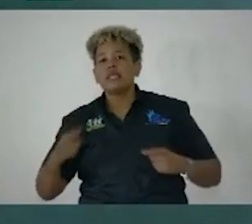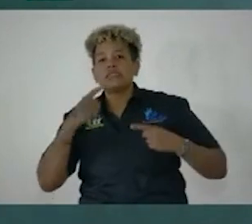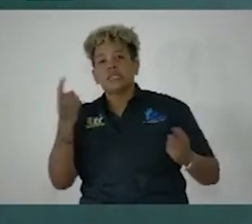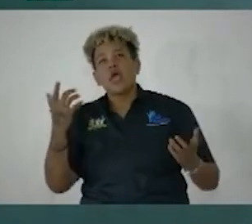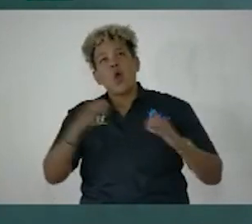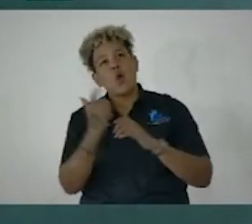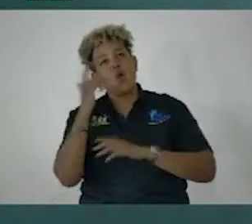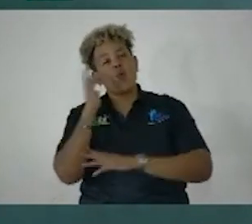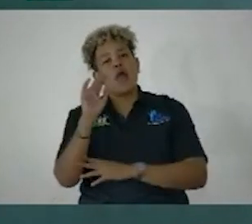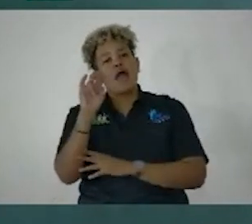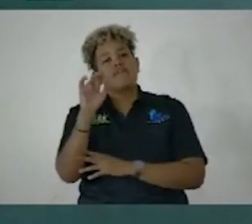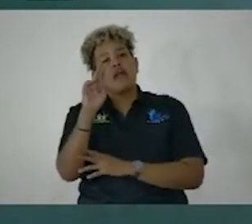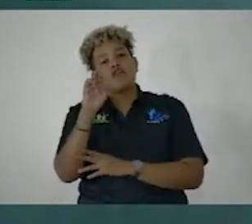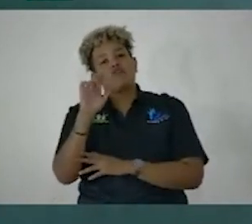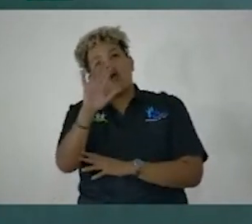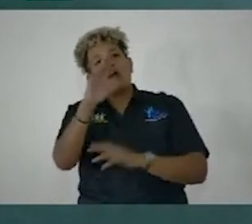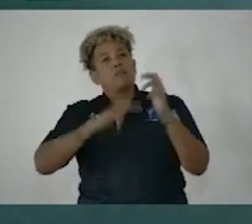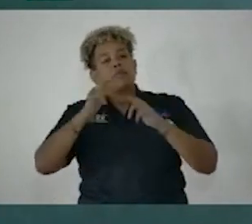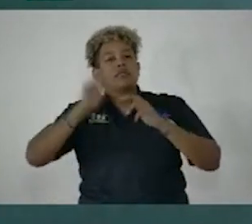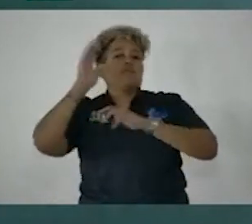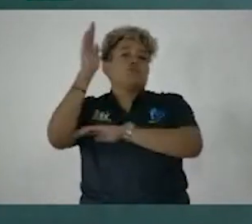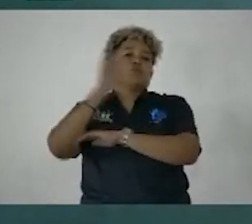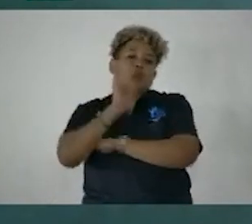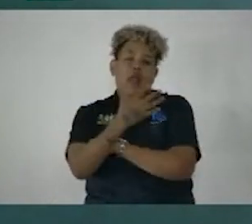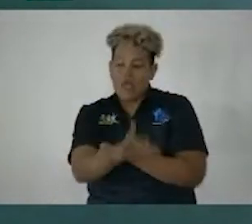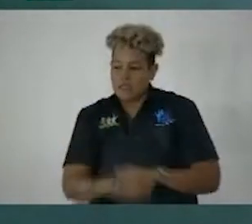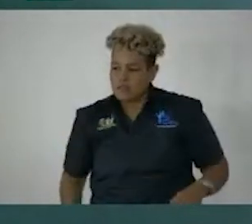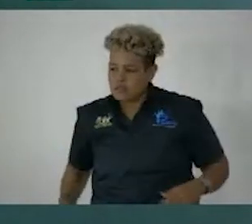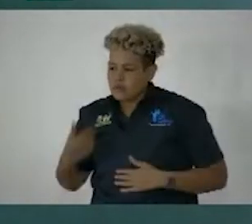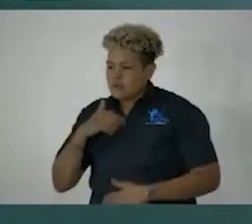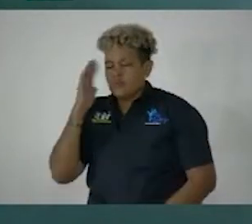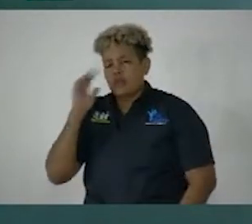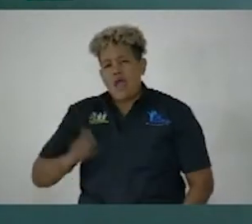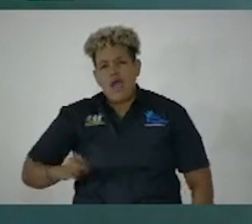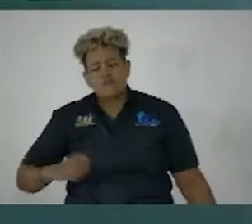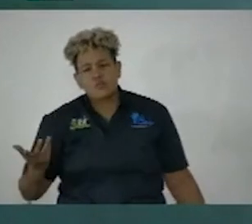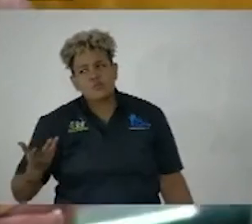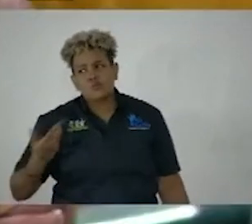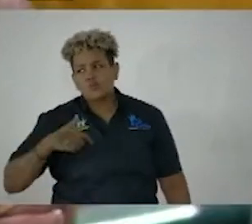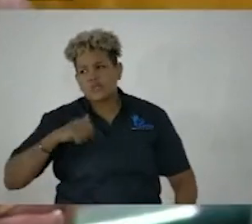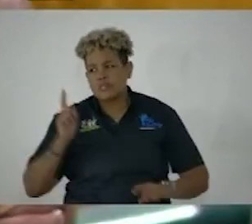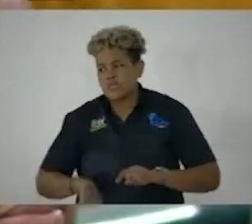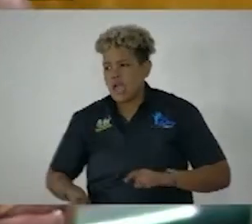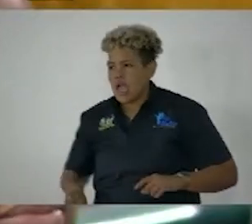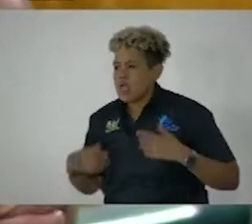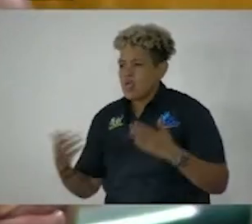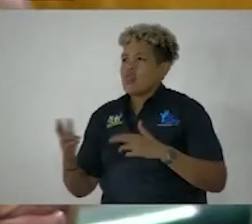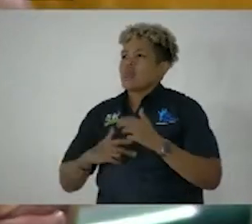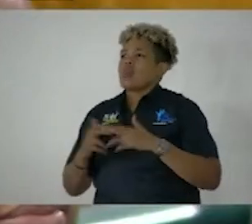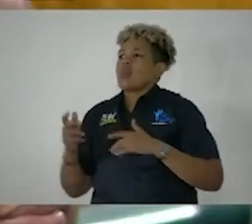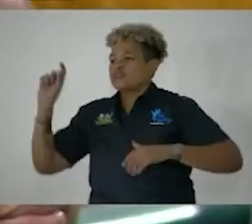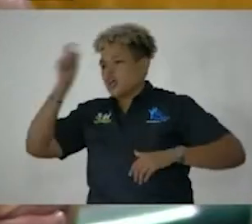in terms of what they build in the future of that facility We will have be. to. I mean, we could never, as a